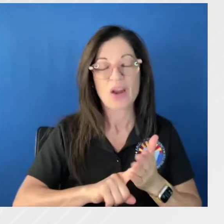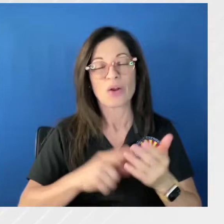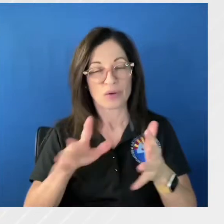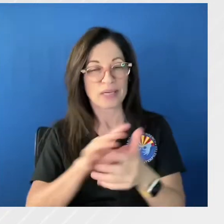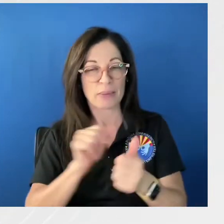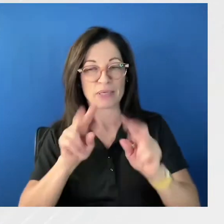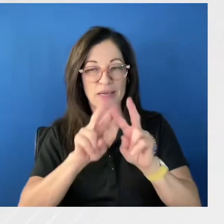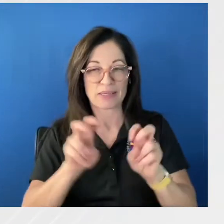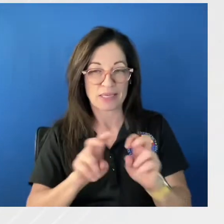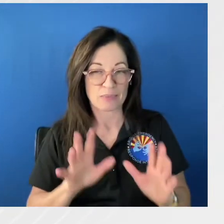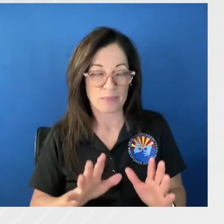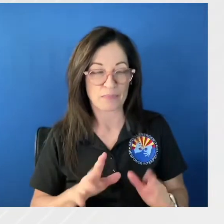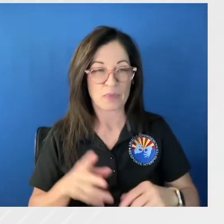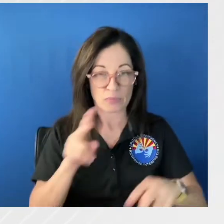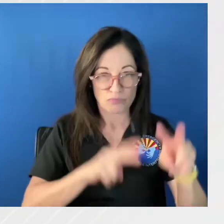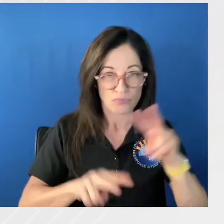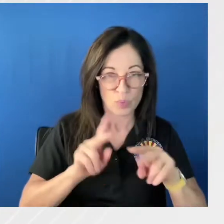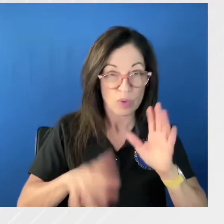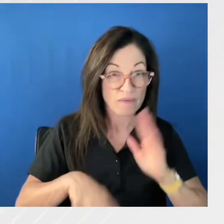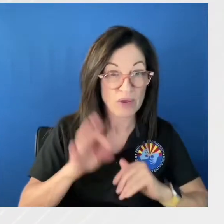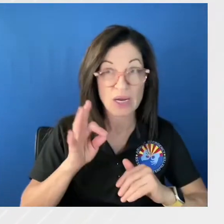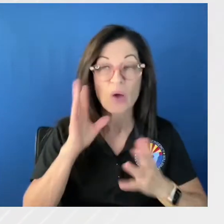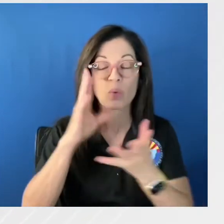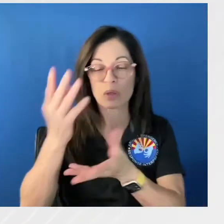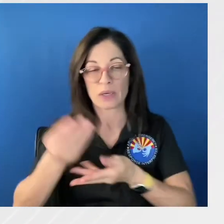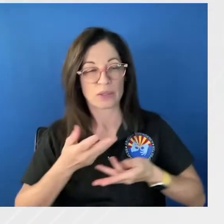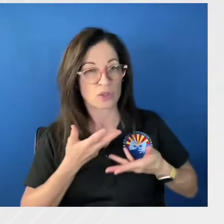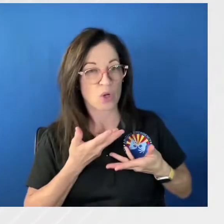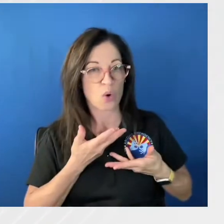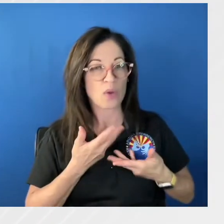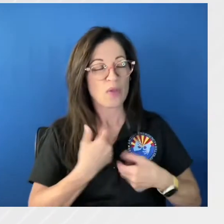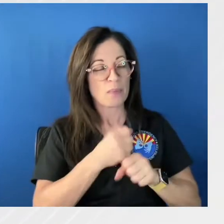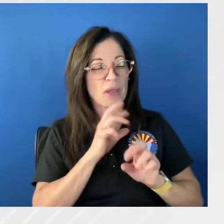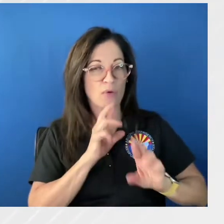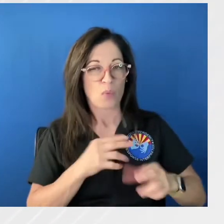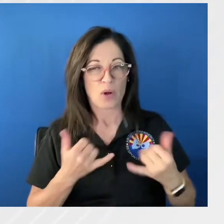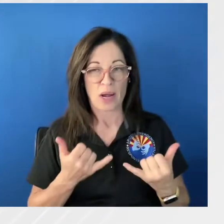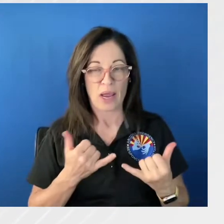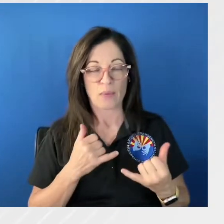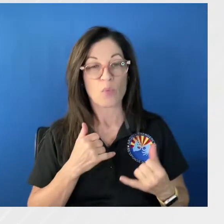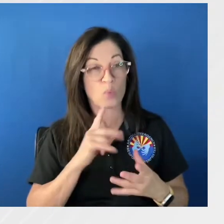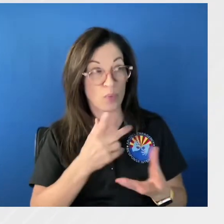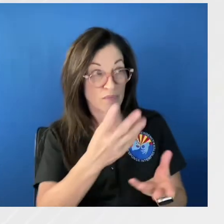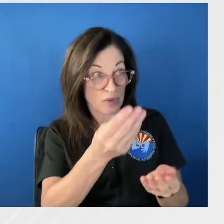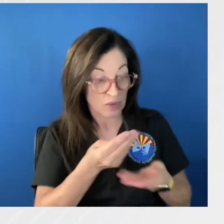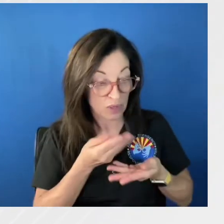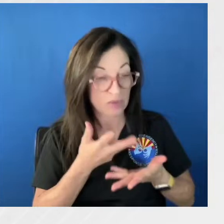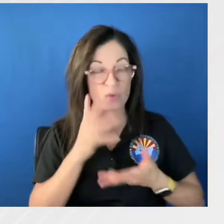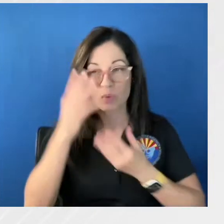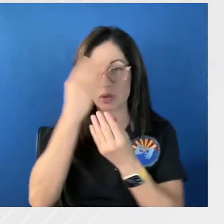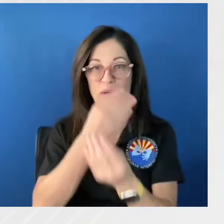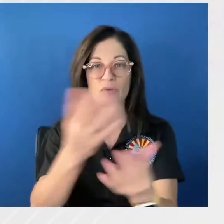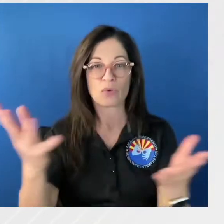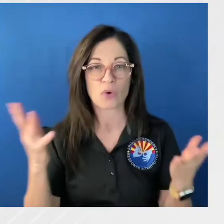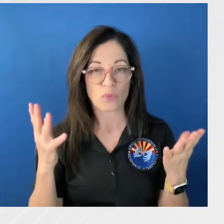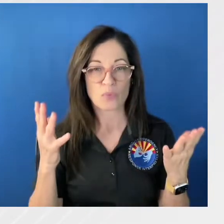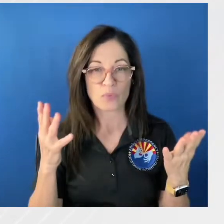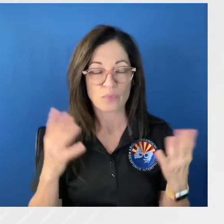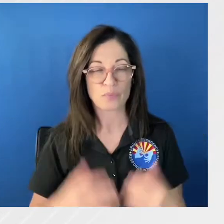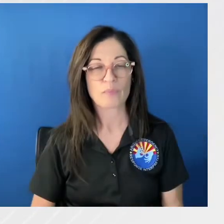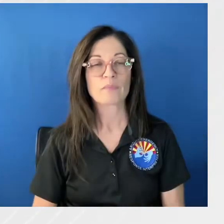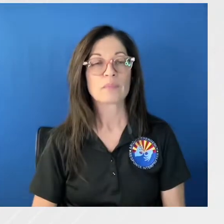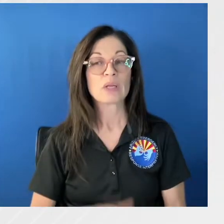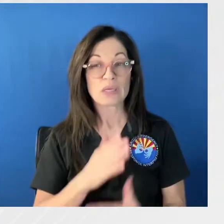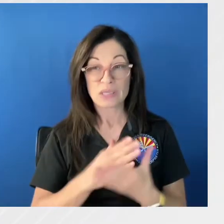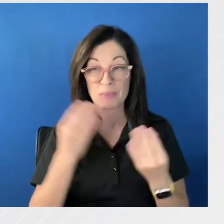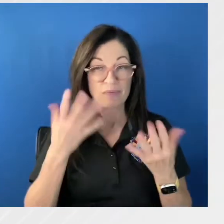they're looking. And once they find that out, they'll let us know. They're making a report right now. So when we find those things out, we'll let folks know, and we'll put that out there. And some of that information's already out